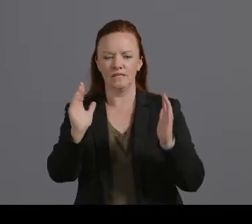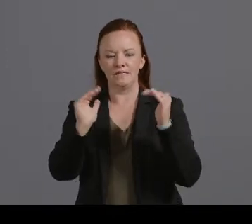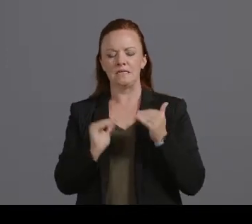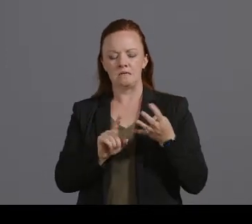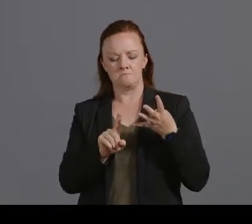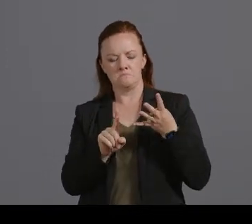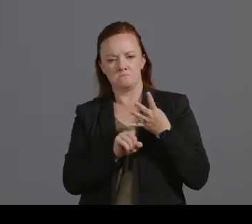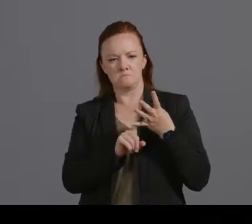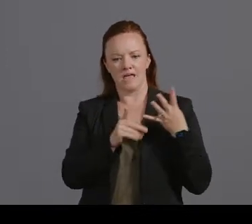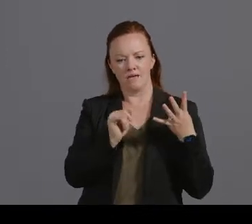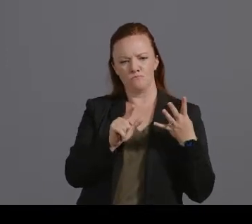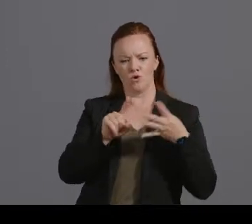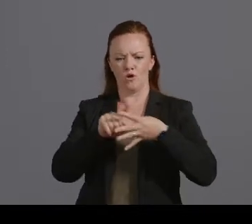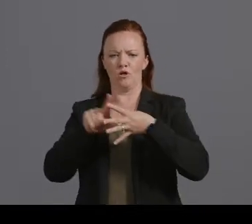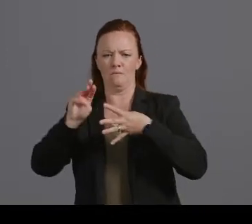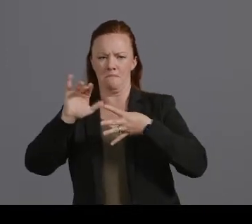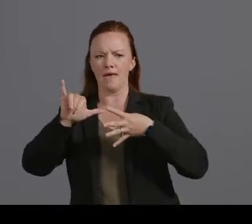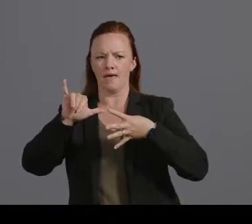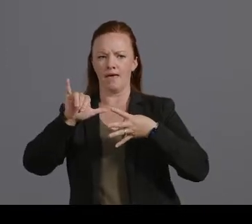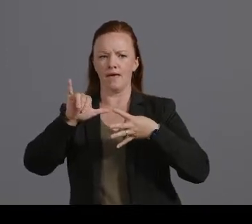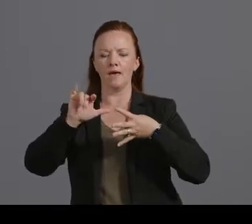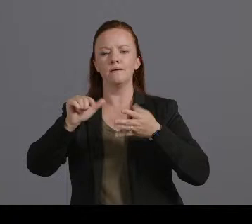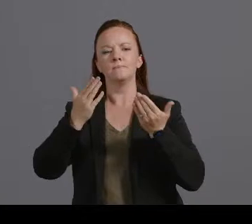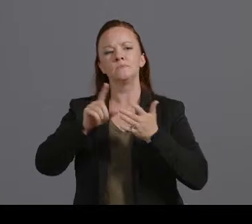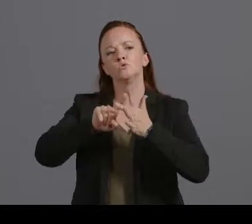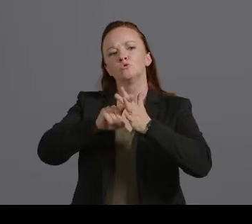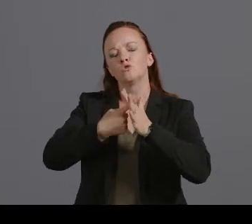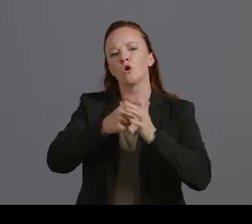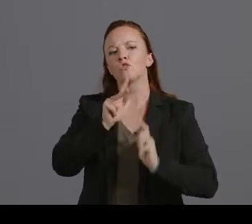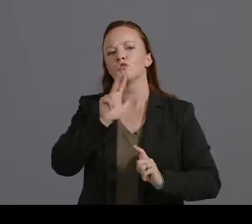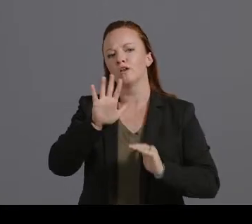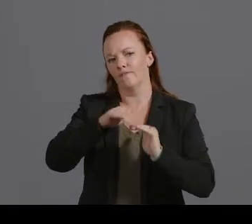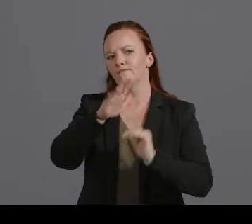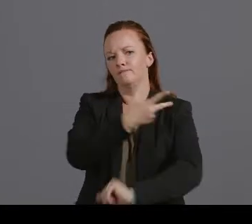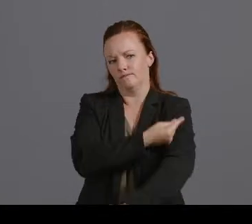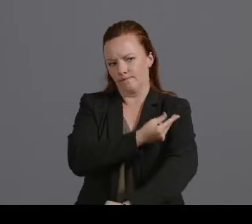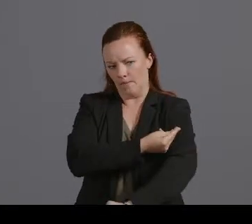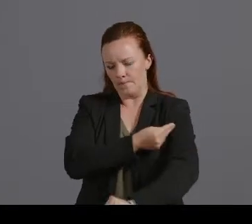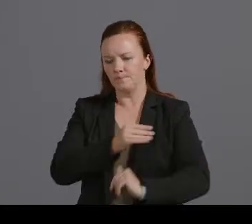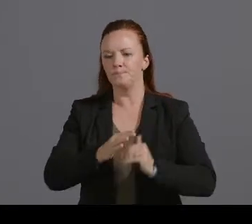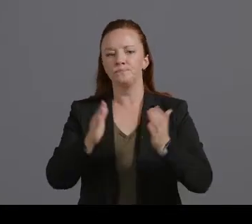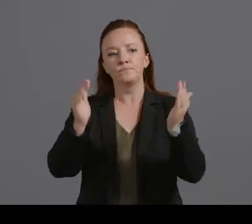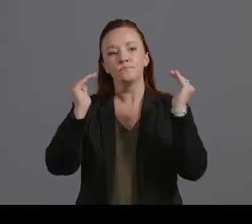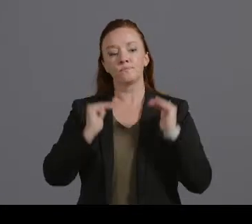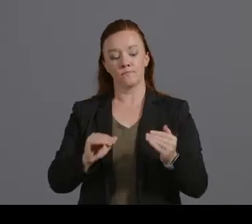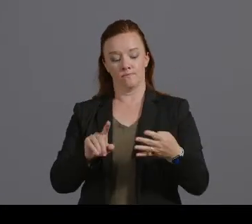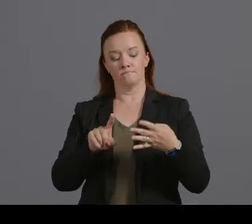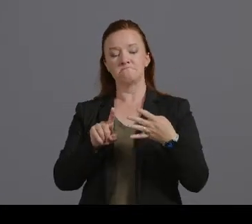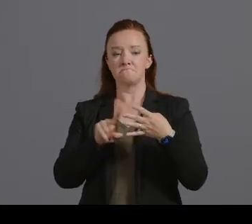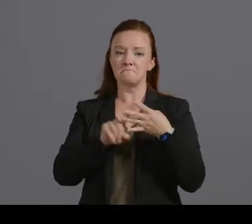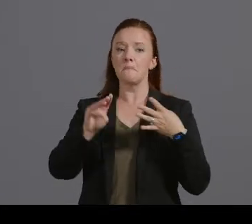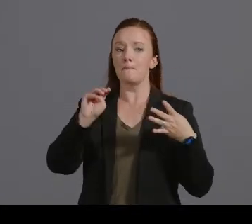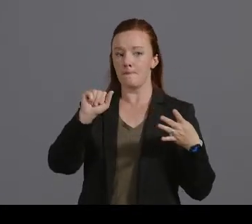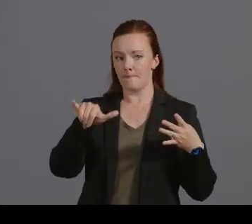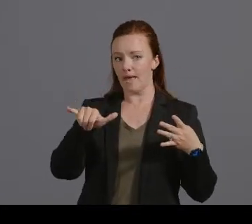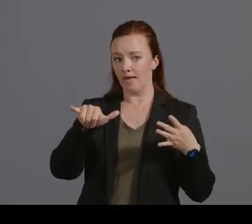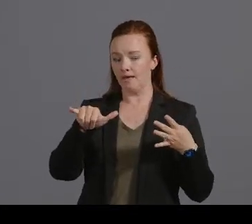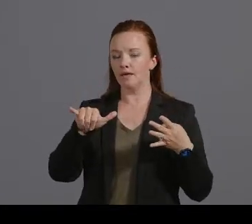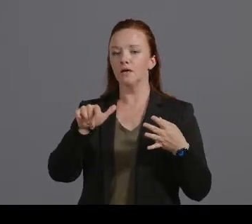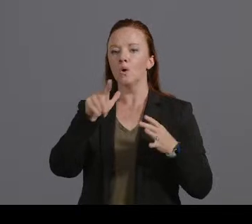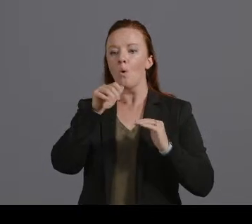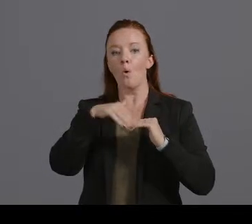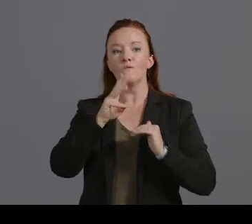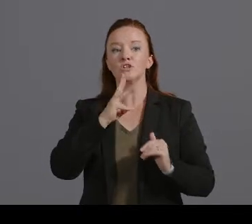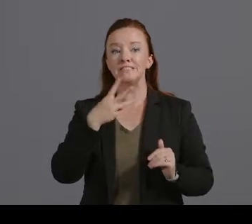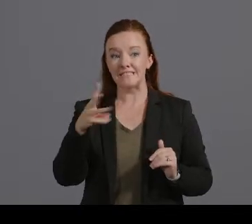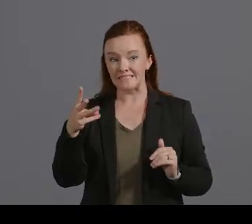to transition to our 35 and above. And then in May, we should be able to transition to above 16, which is